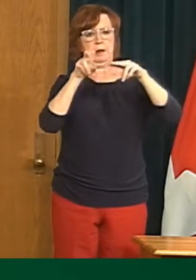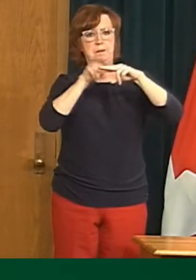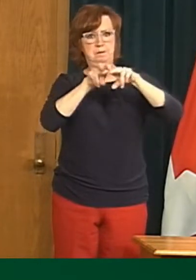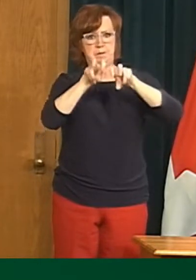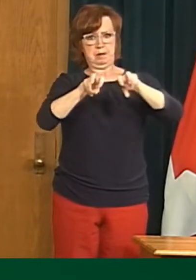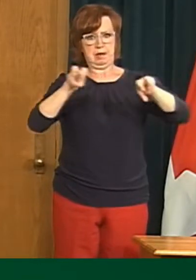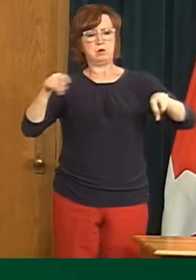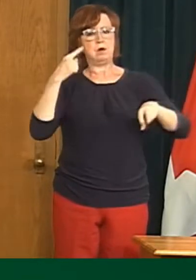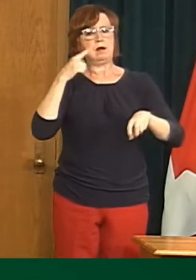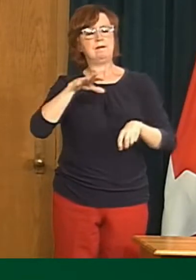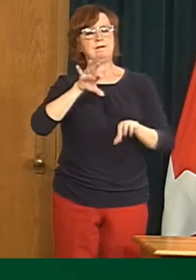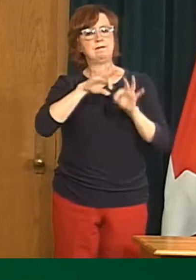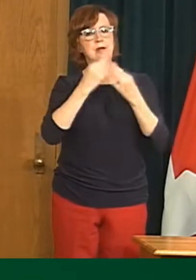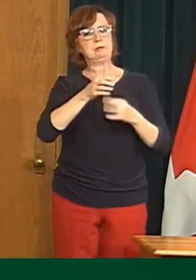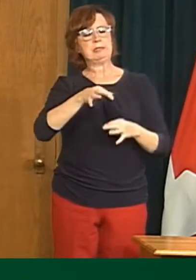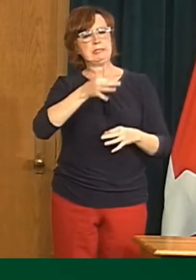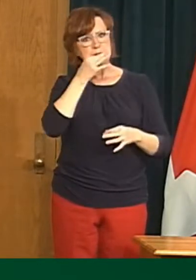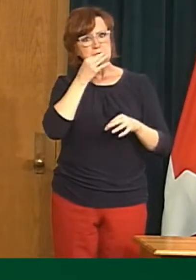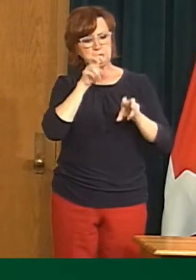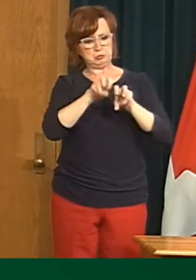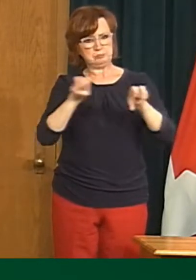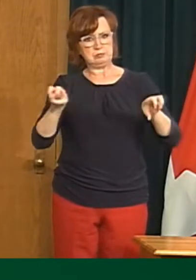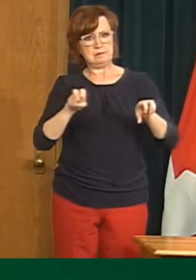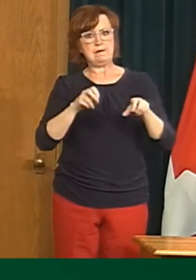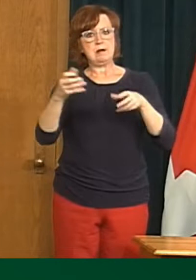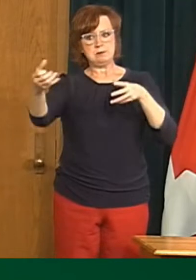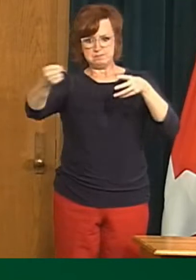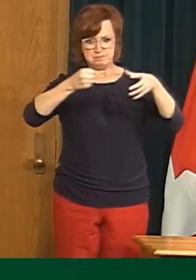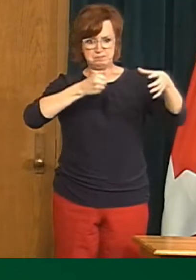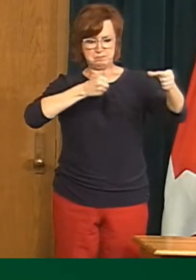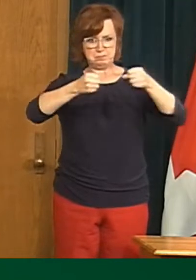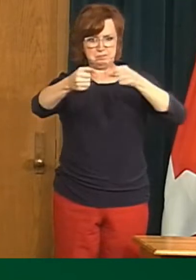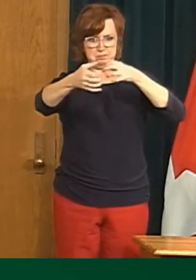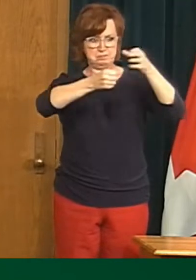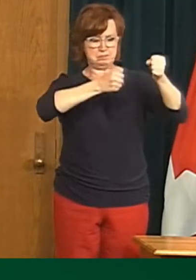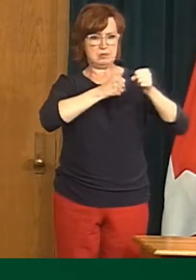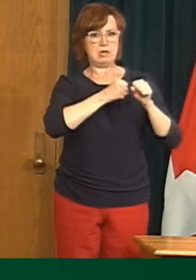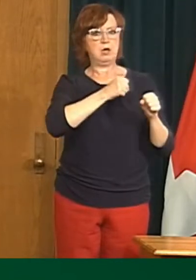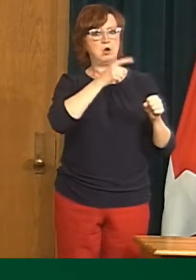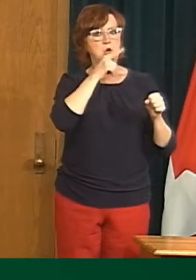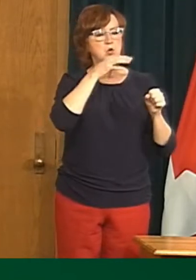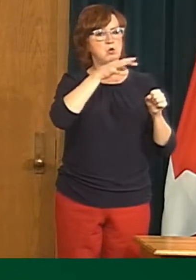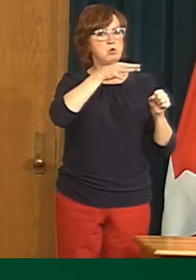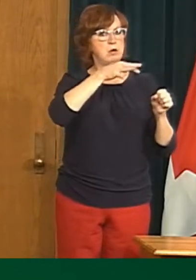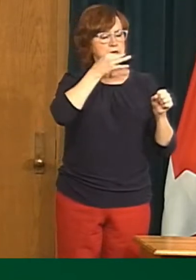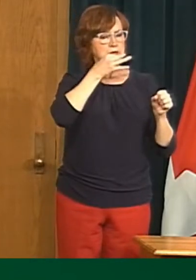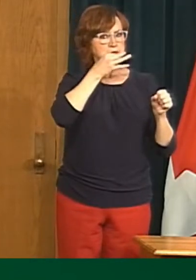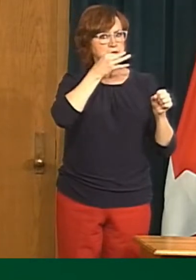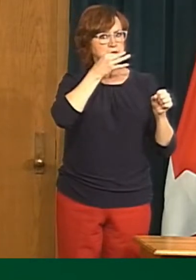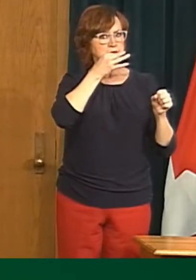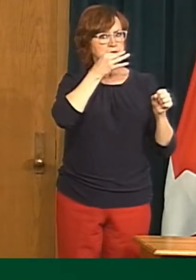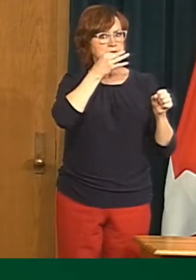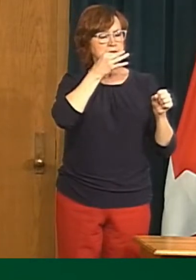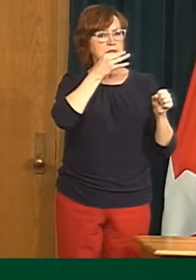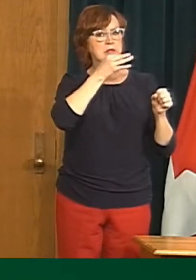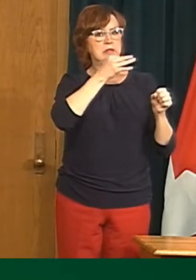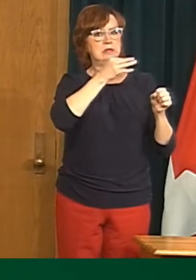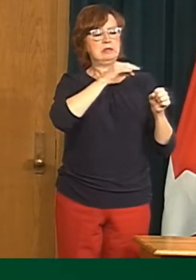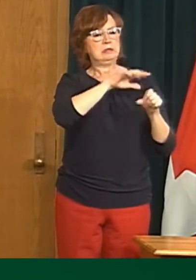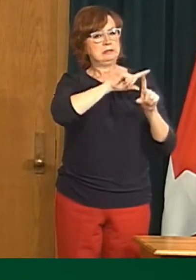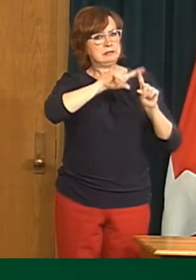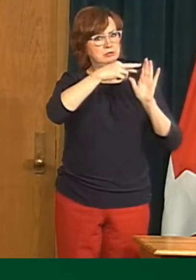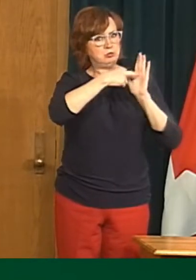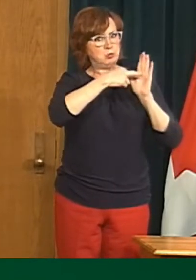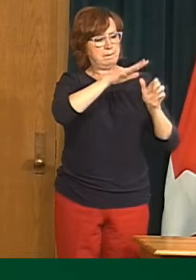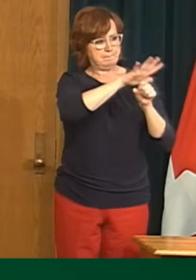family advisors within the SHA to provide us some guidance on new recommendations to support family presence across our facilities